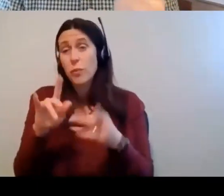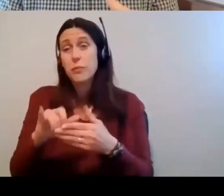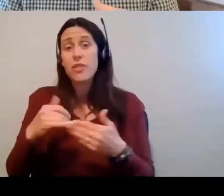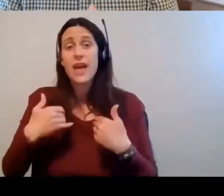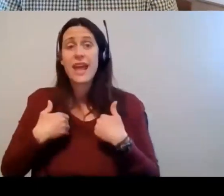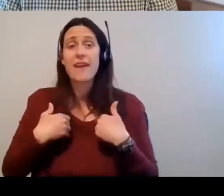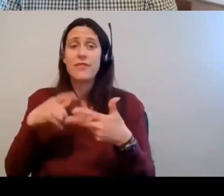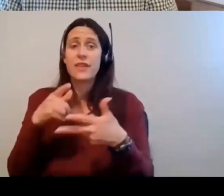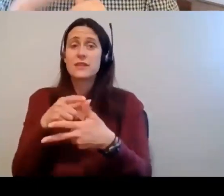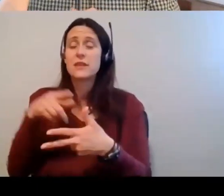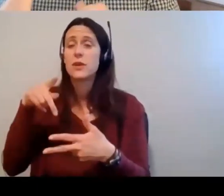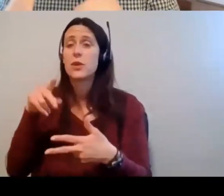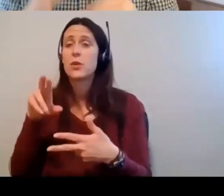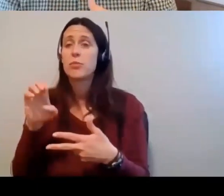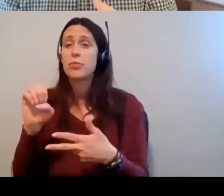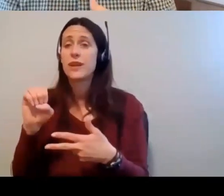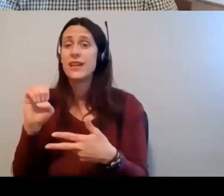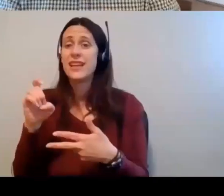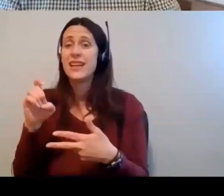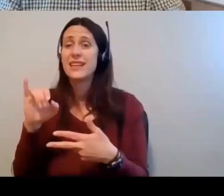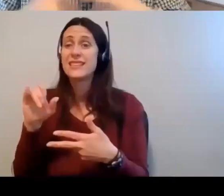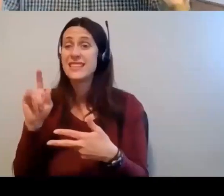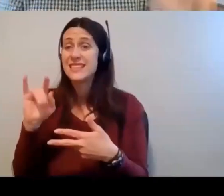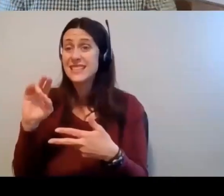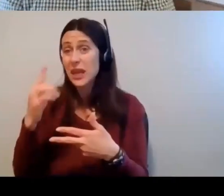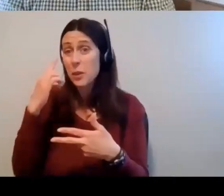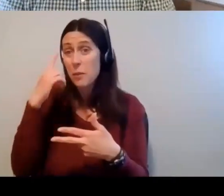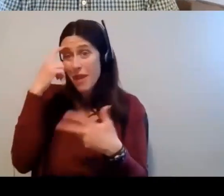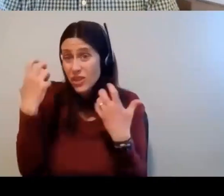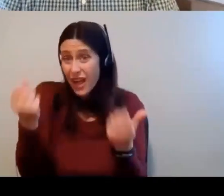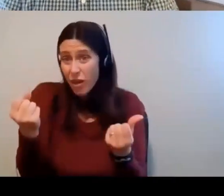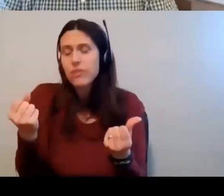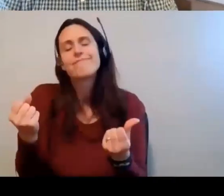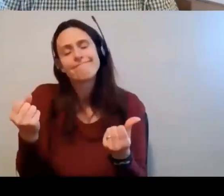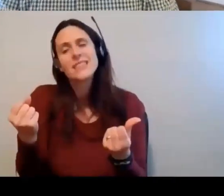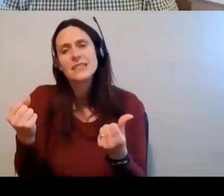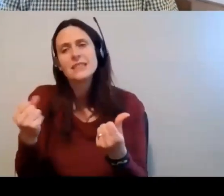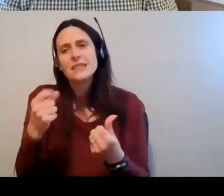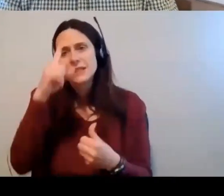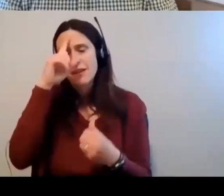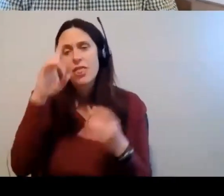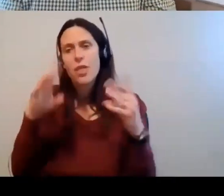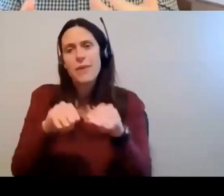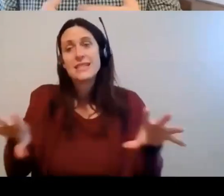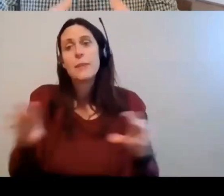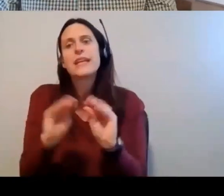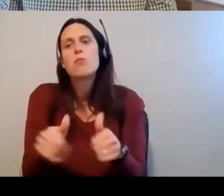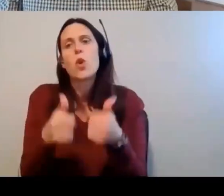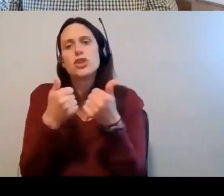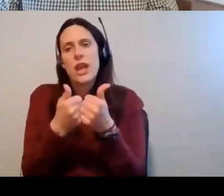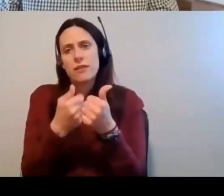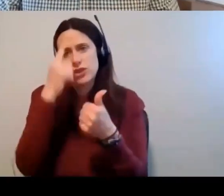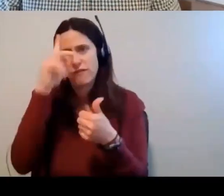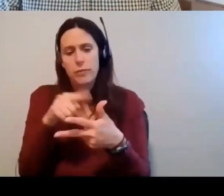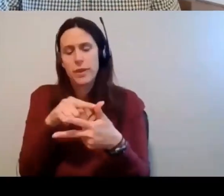mental health conditions, obviously the pandemic has been much more challenging for them, not only in terms